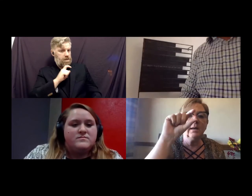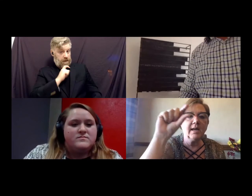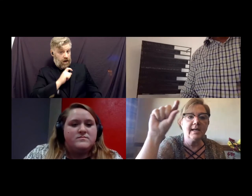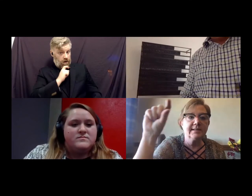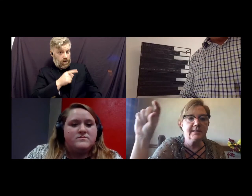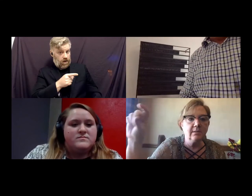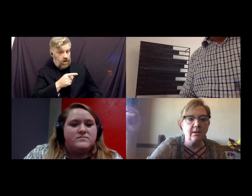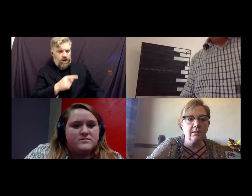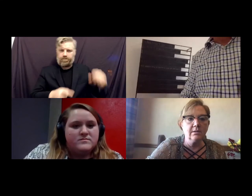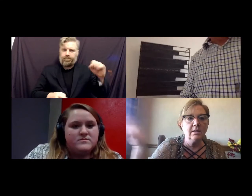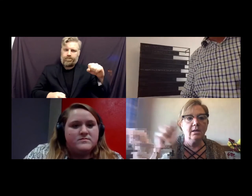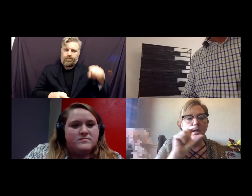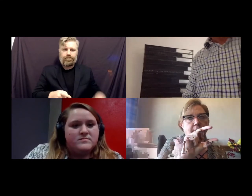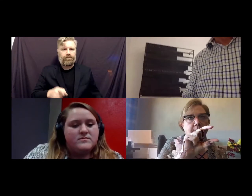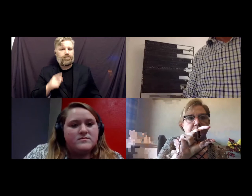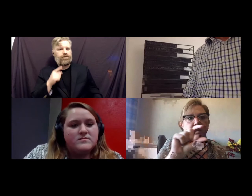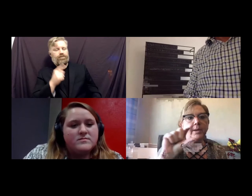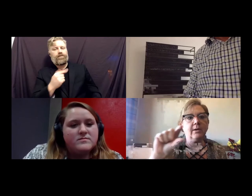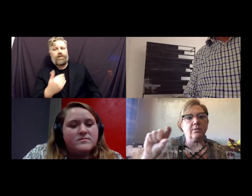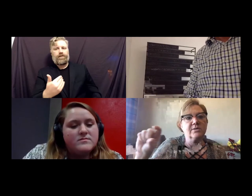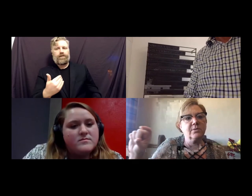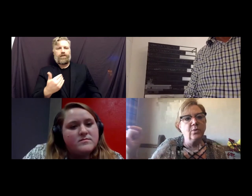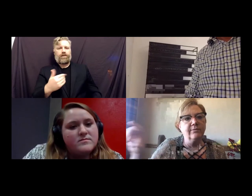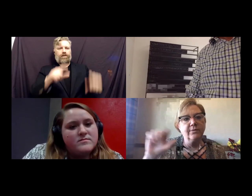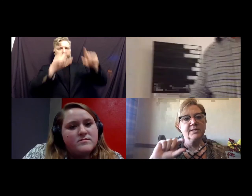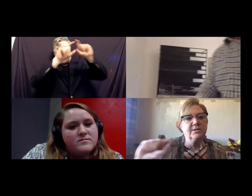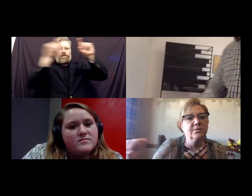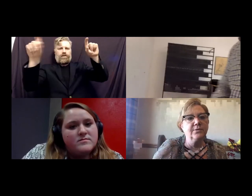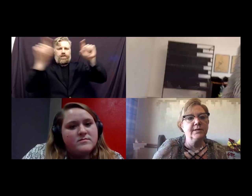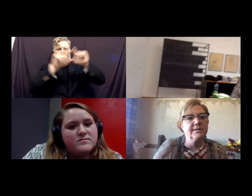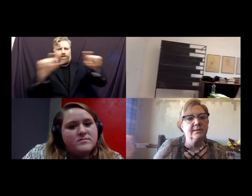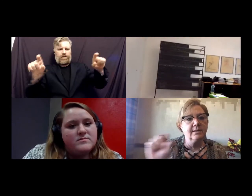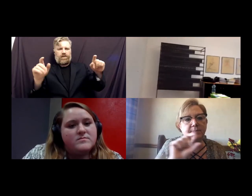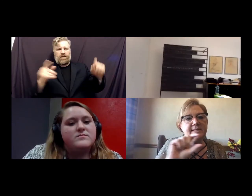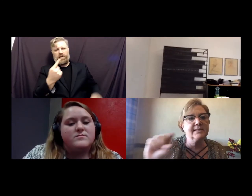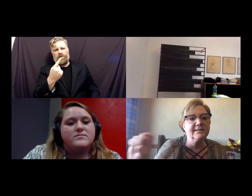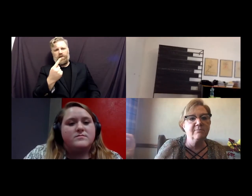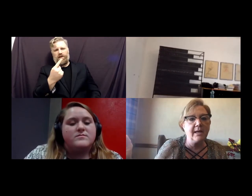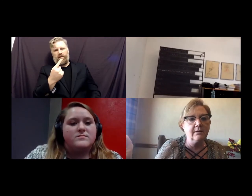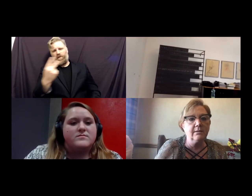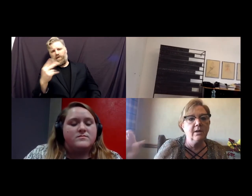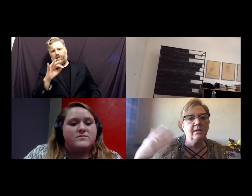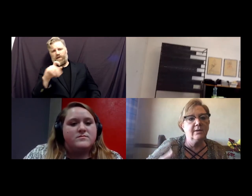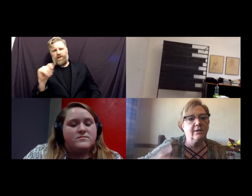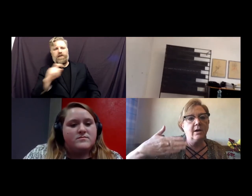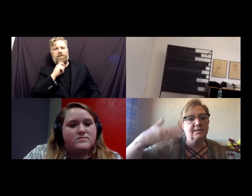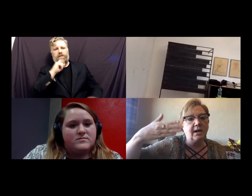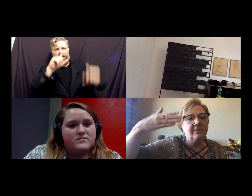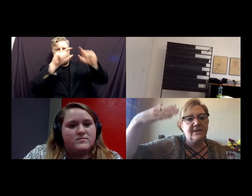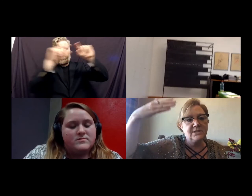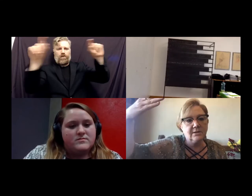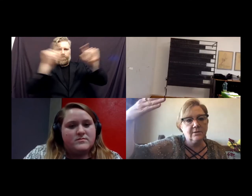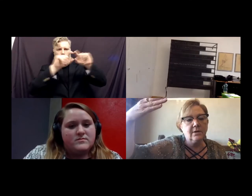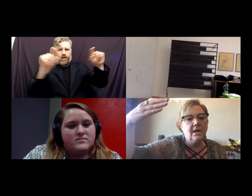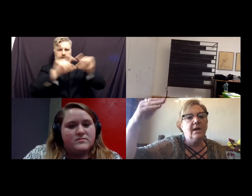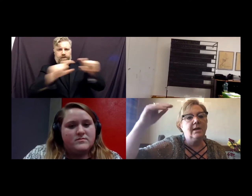and it has long, about 1 foot to 2 foot pieces of metal that are on top of